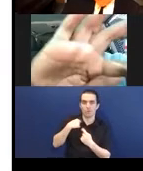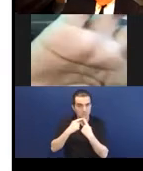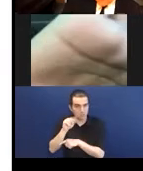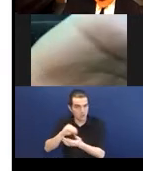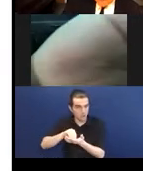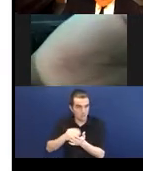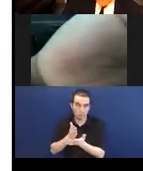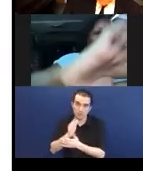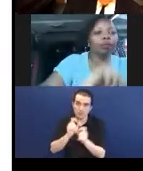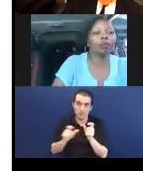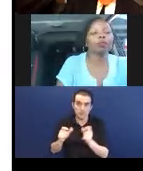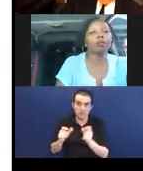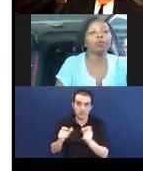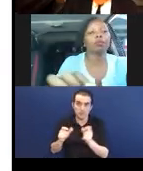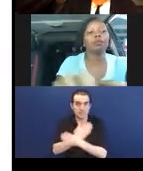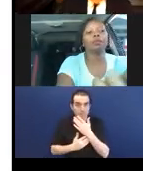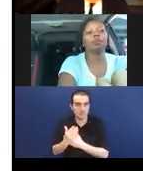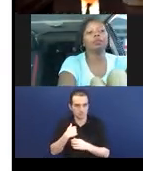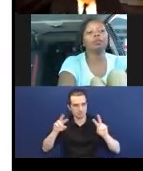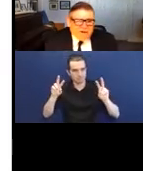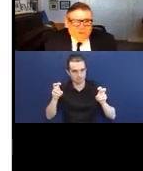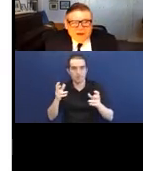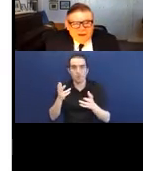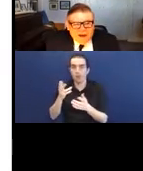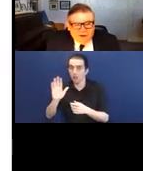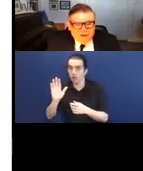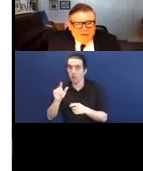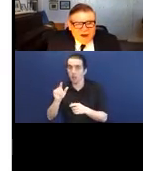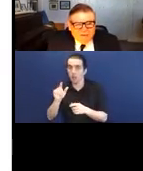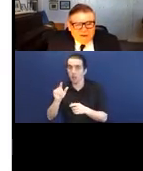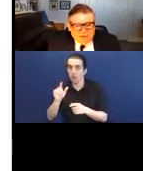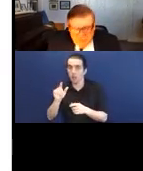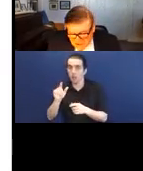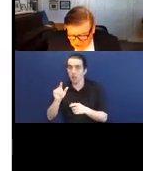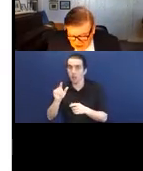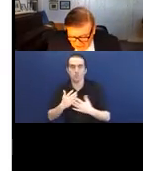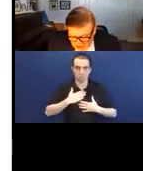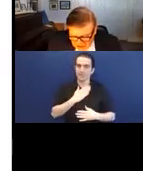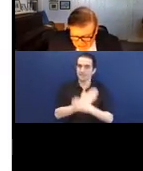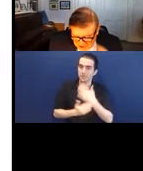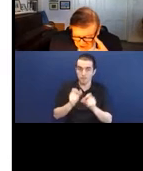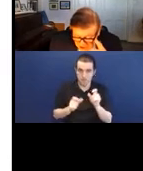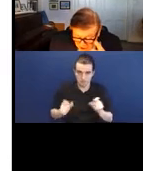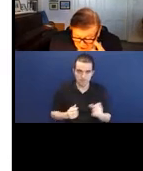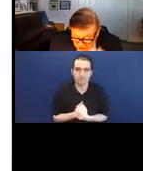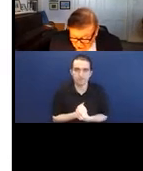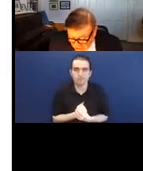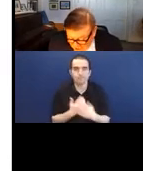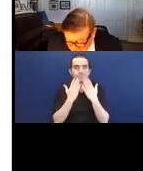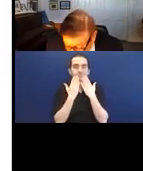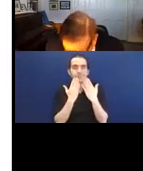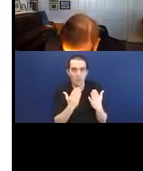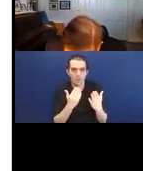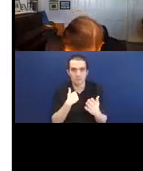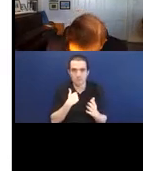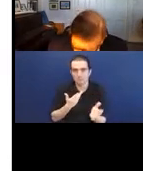I looked around for a film on COVID, and the best one that we could find was from ESCAP. ESCAP is the UN Economic